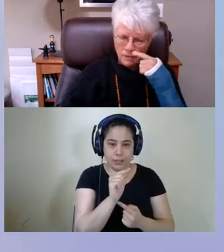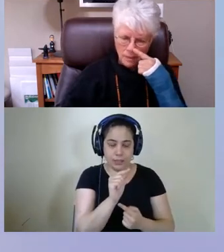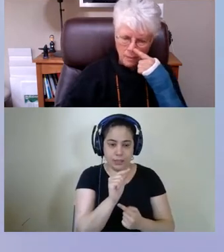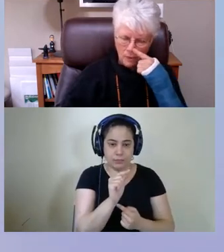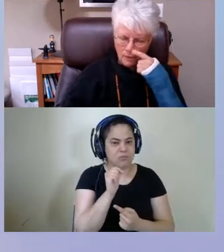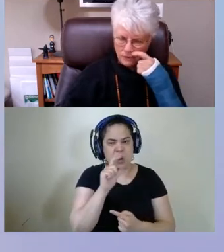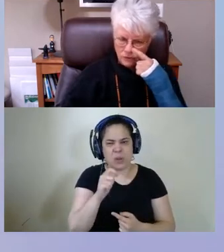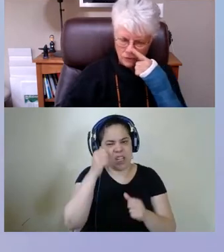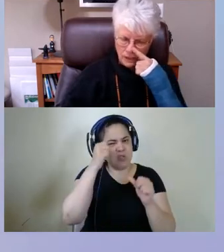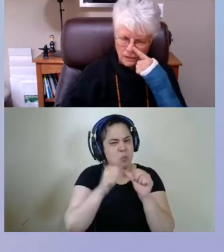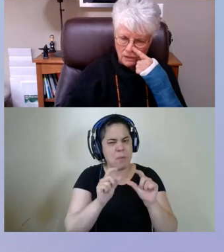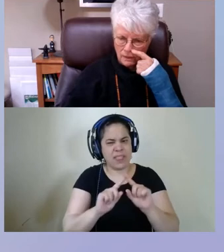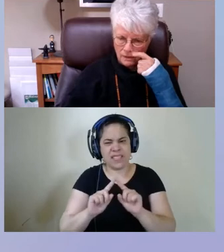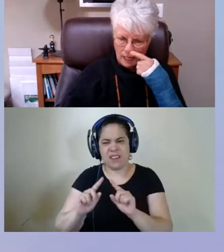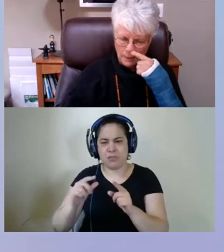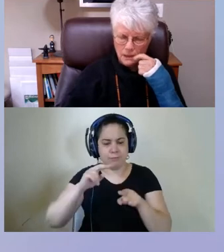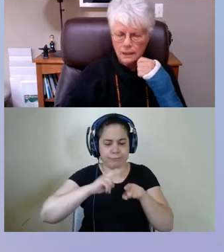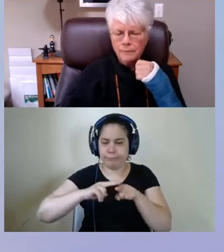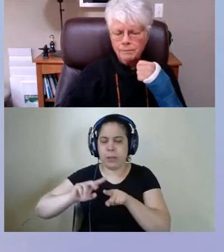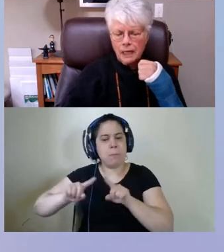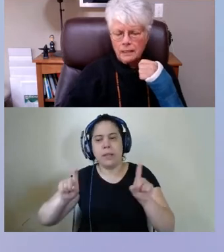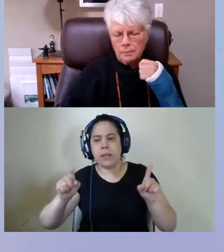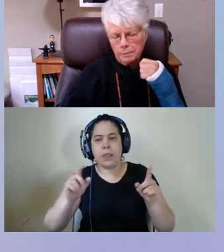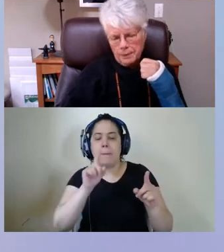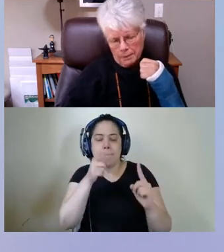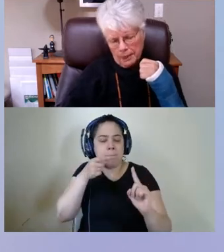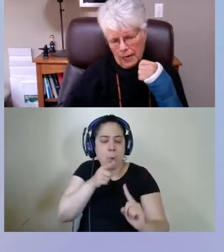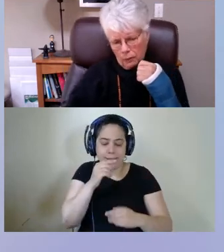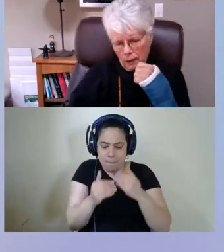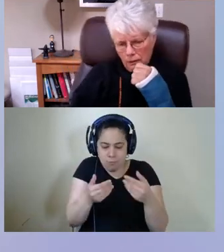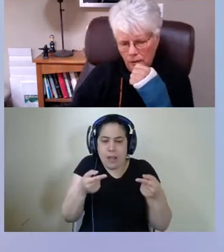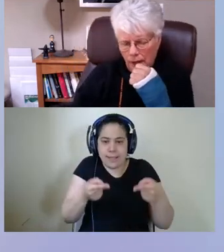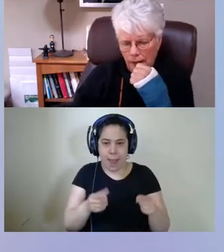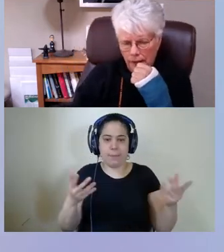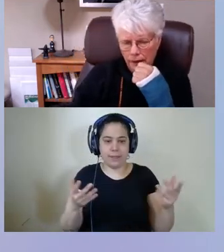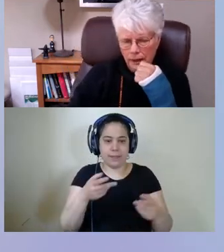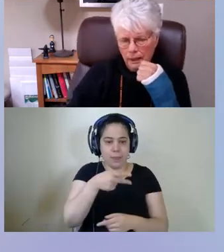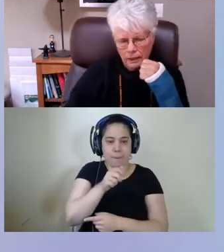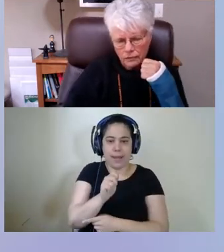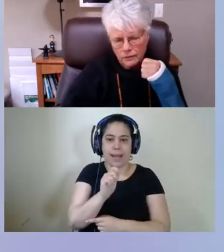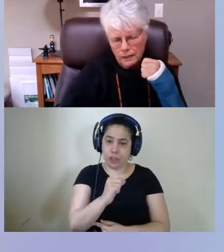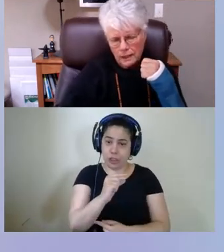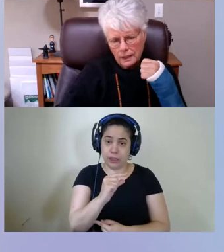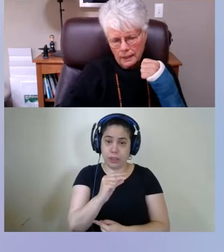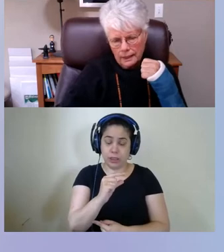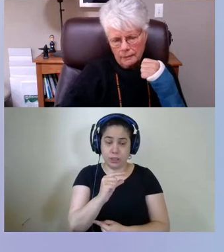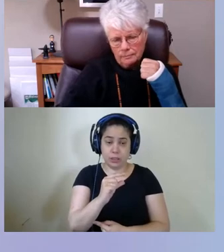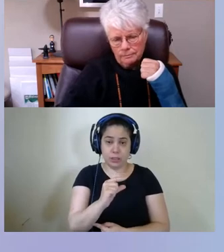don't have to remember all this. You just need to know this happens. The periaqueductal gray is the